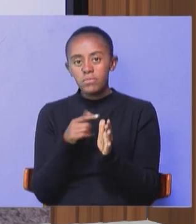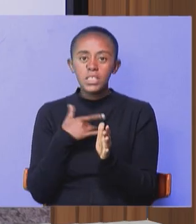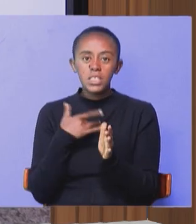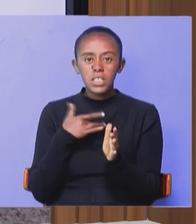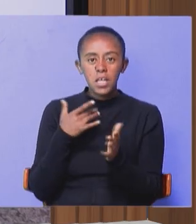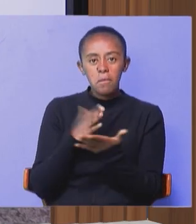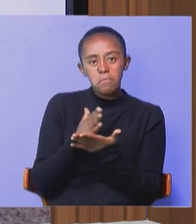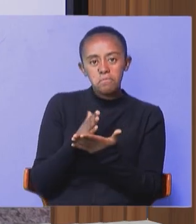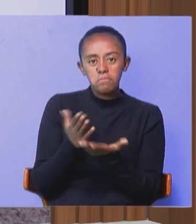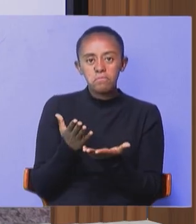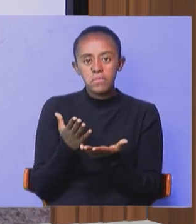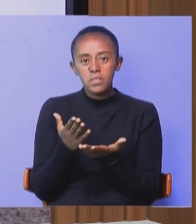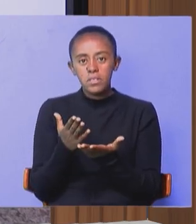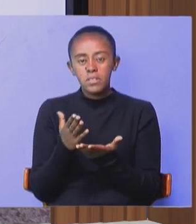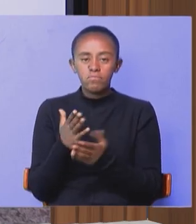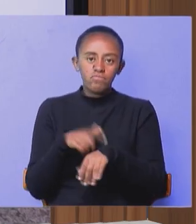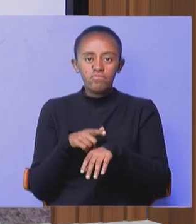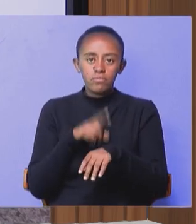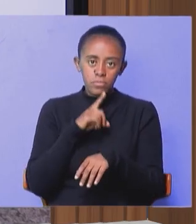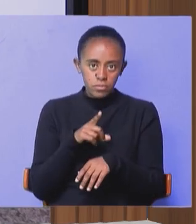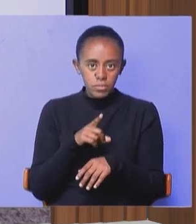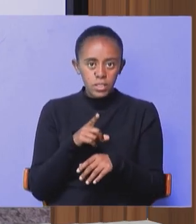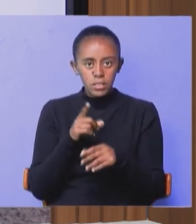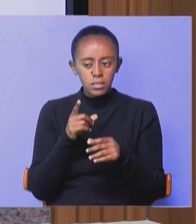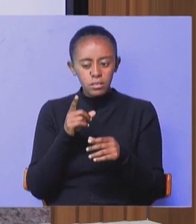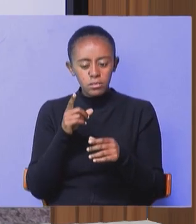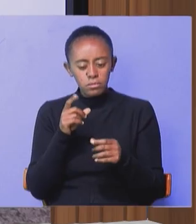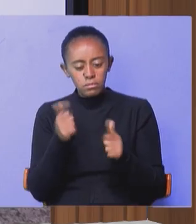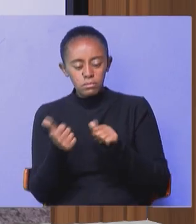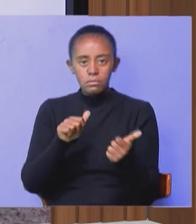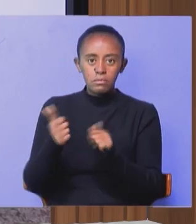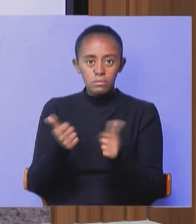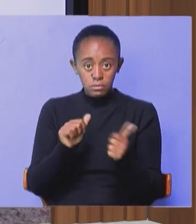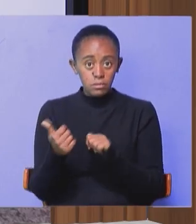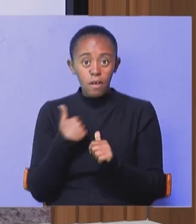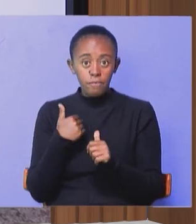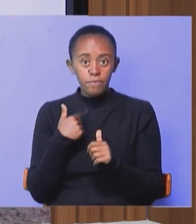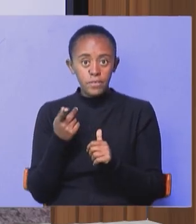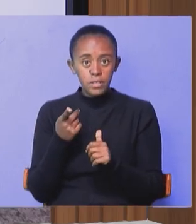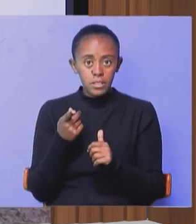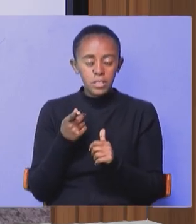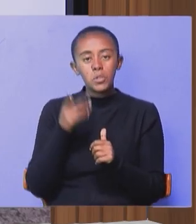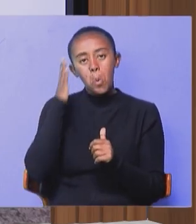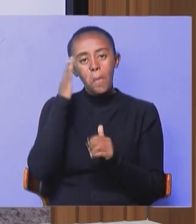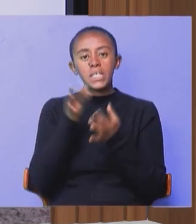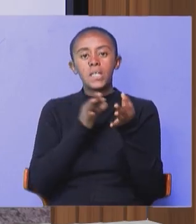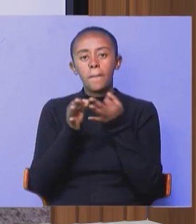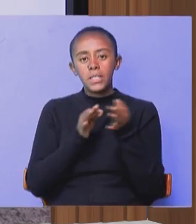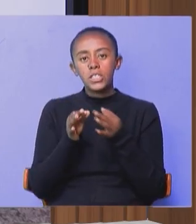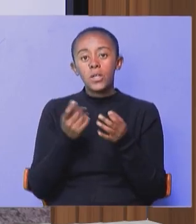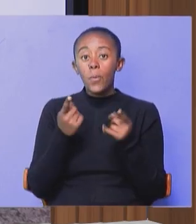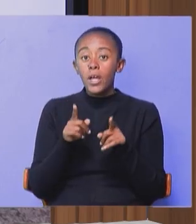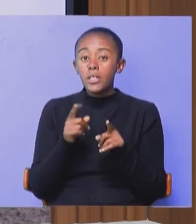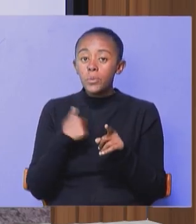a little bit of reluctance, so uncertainty. So that's why we use these common expressions when we